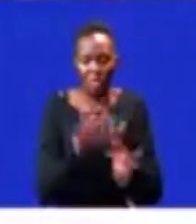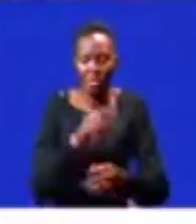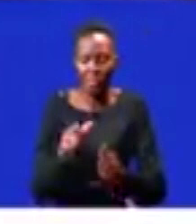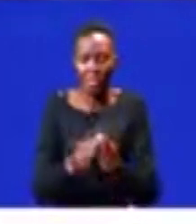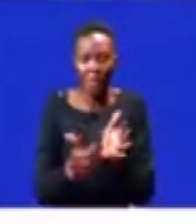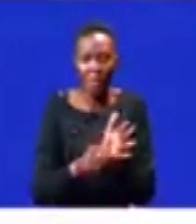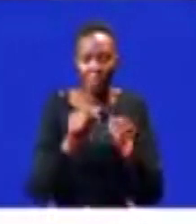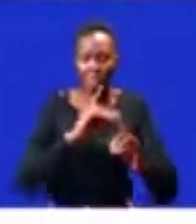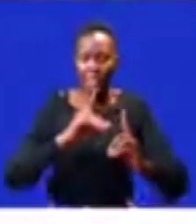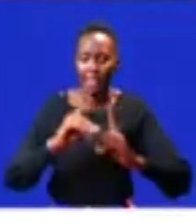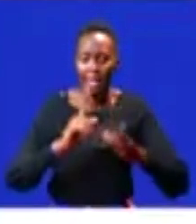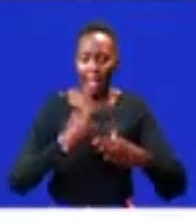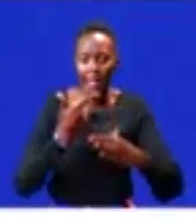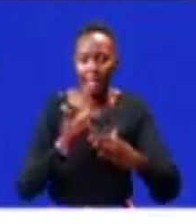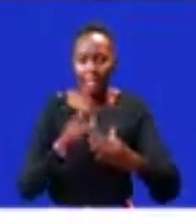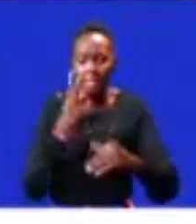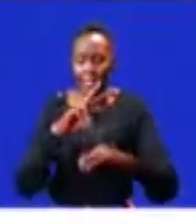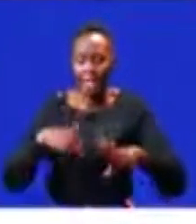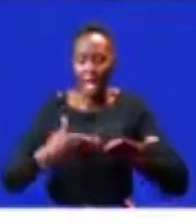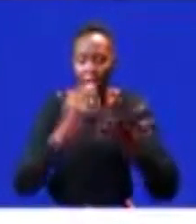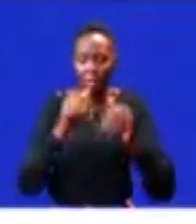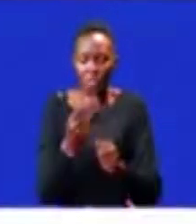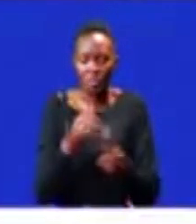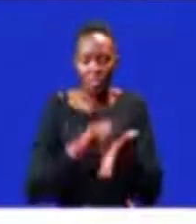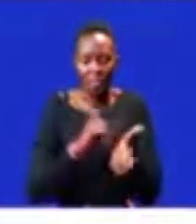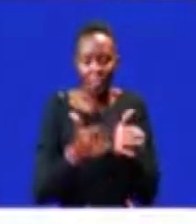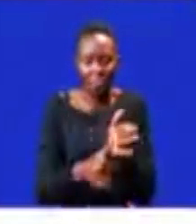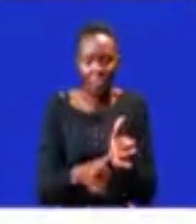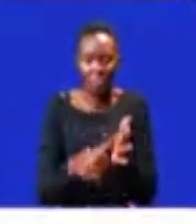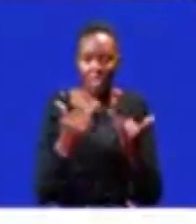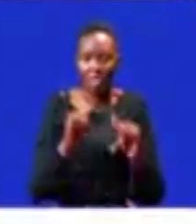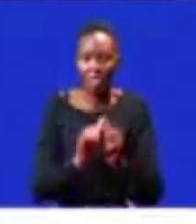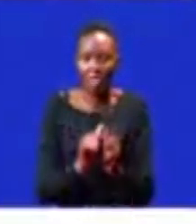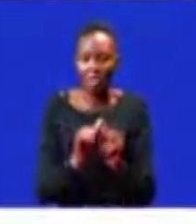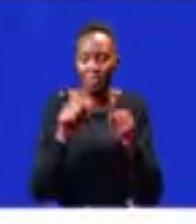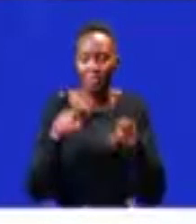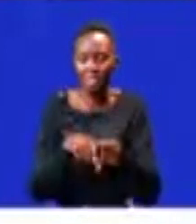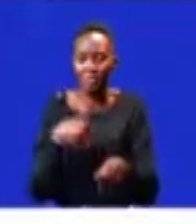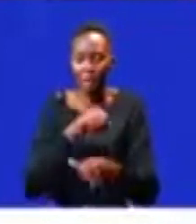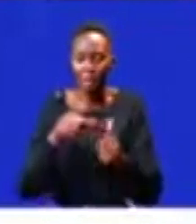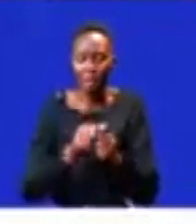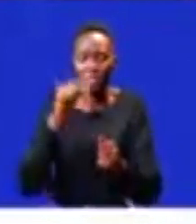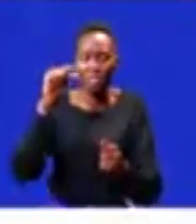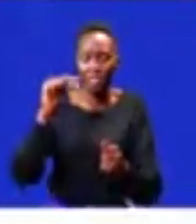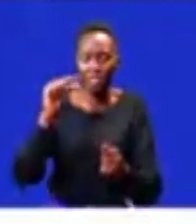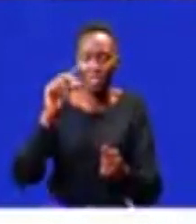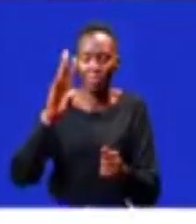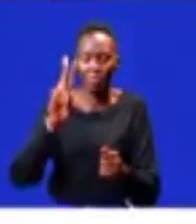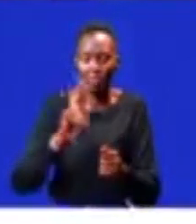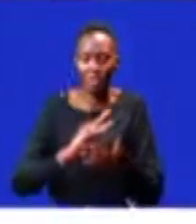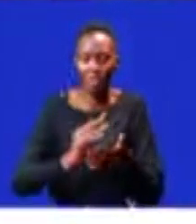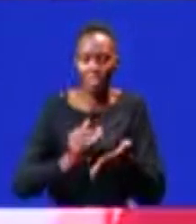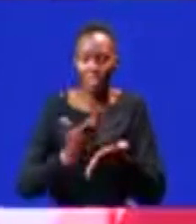kindu en wuoyo kendo mondo mi une kunyalo kaka lo solve amicably. What I can be able to say about gender based violence is you find